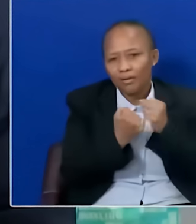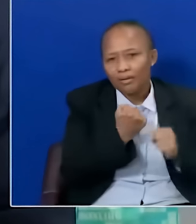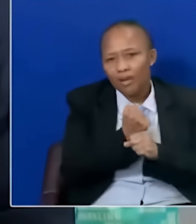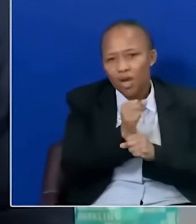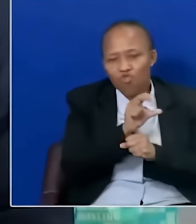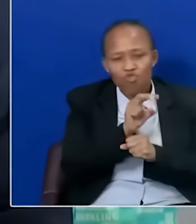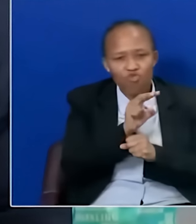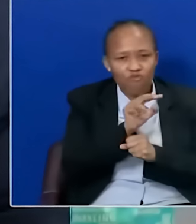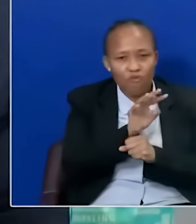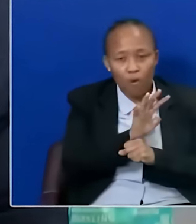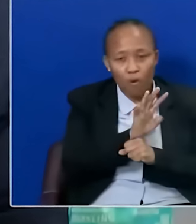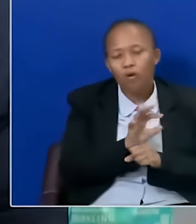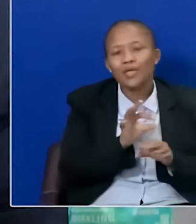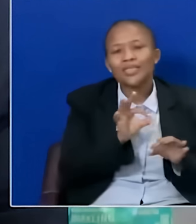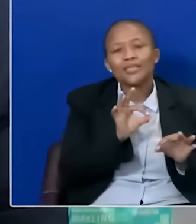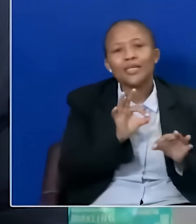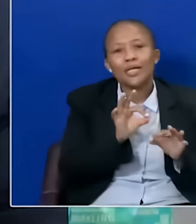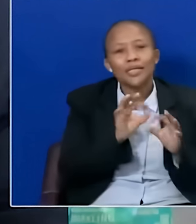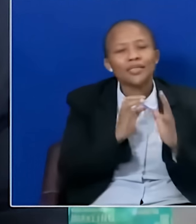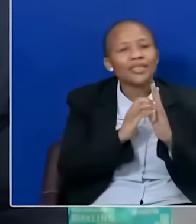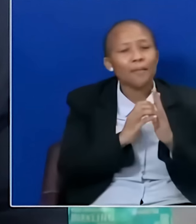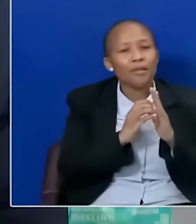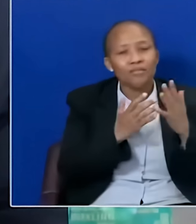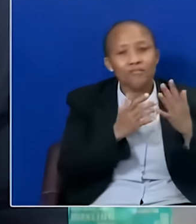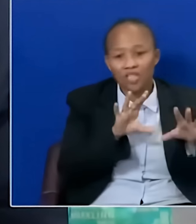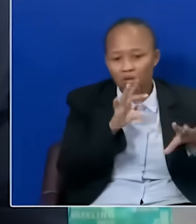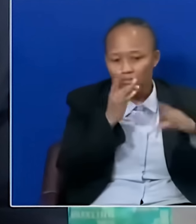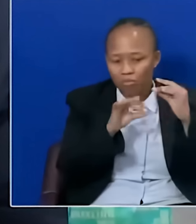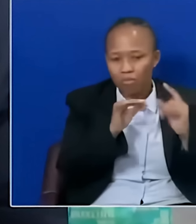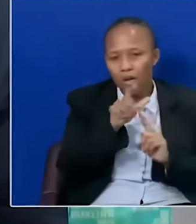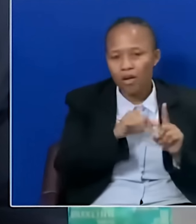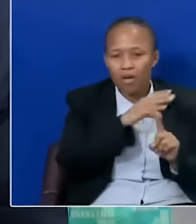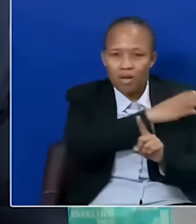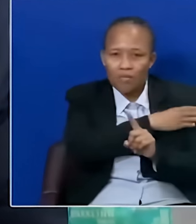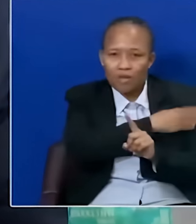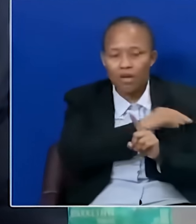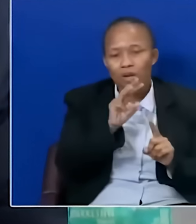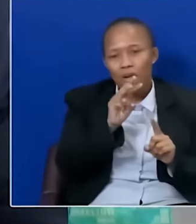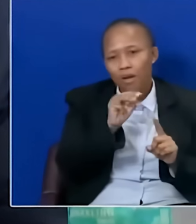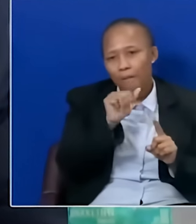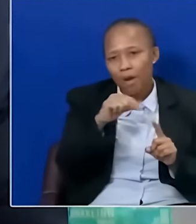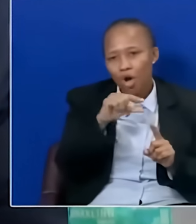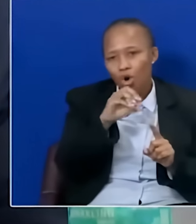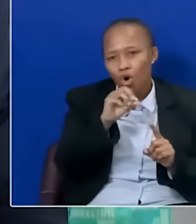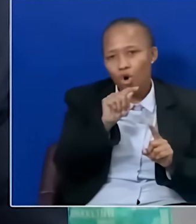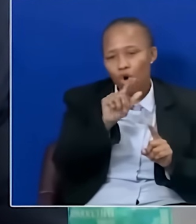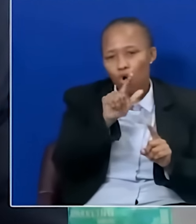analyzed by Captain Mahotle were acquired on IBIS system by Warrant Officer